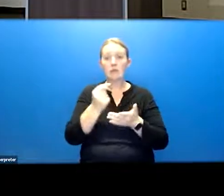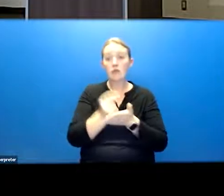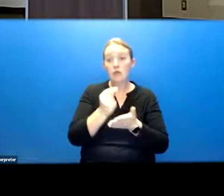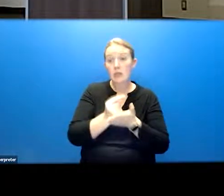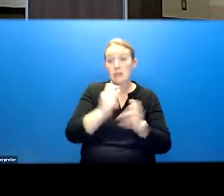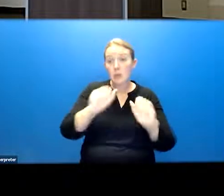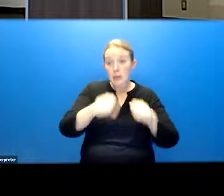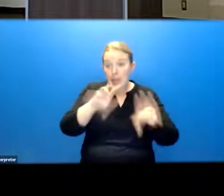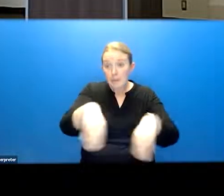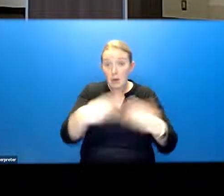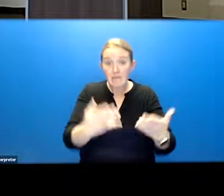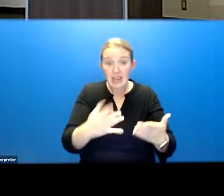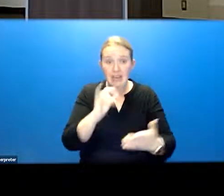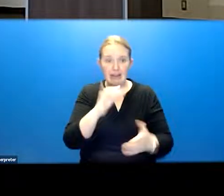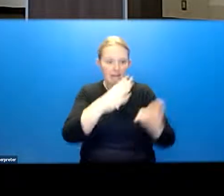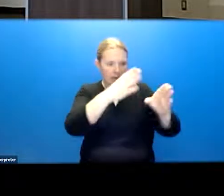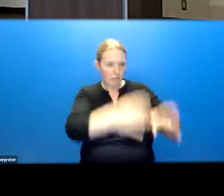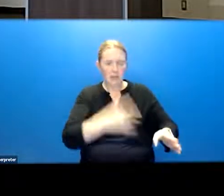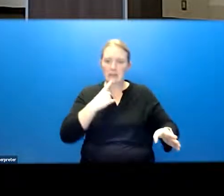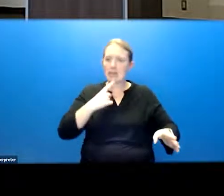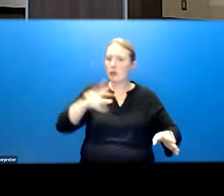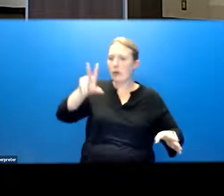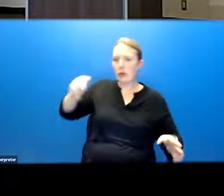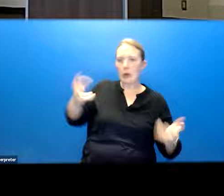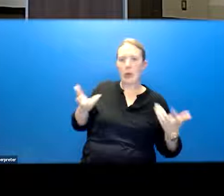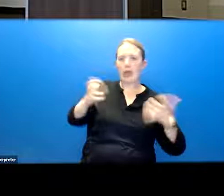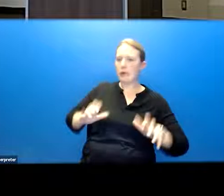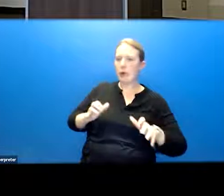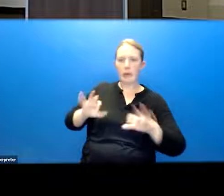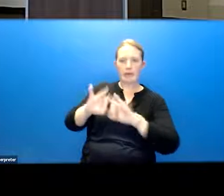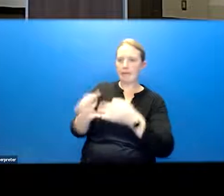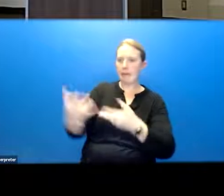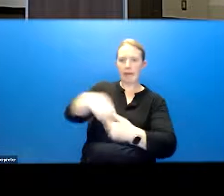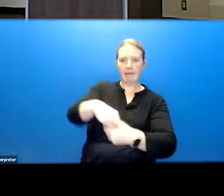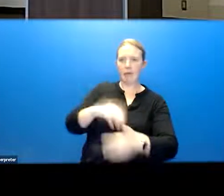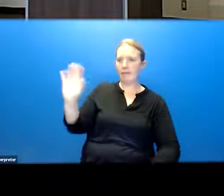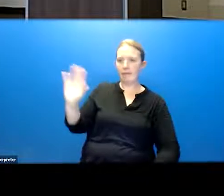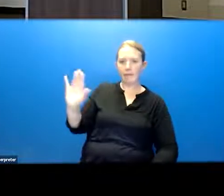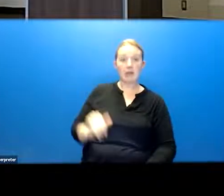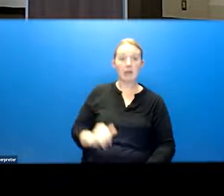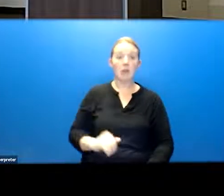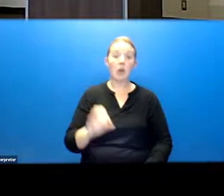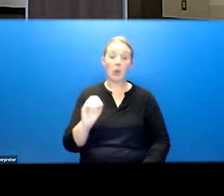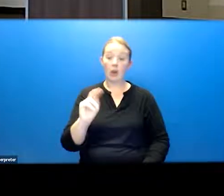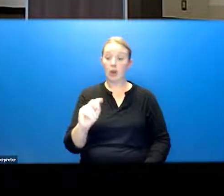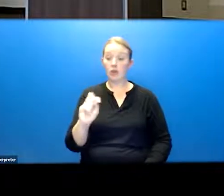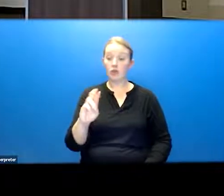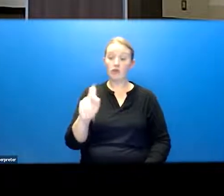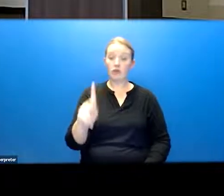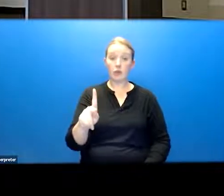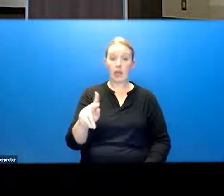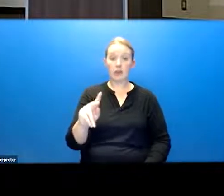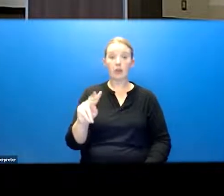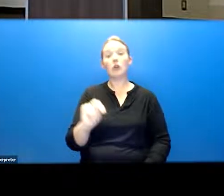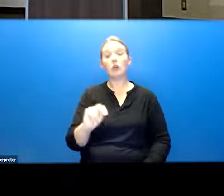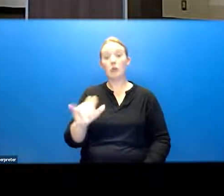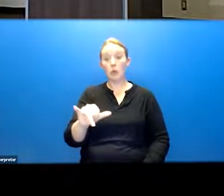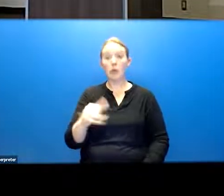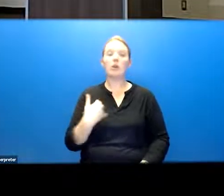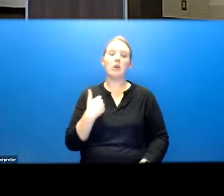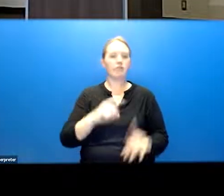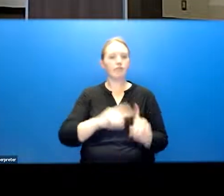service user says, no, I do not want my family member engaged? And so within On Track New York, there's 3 different markers for what they look